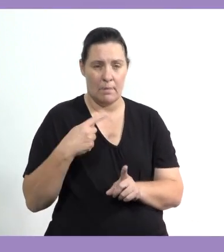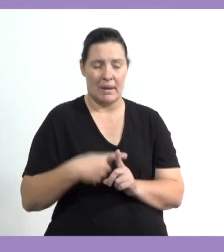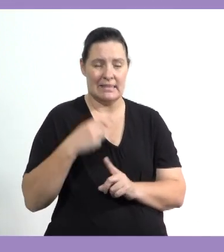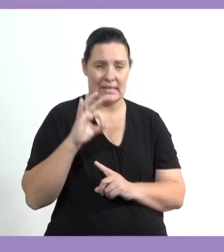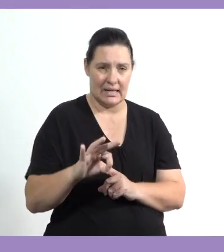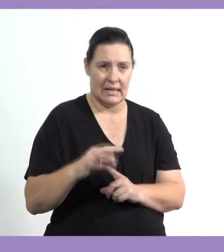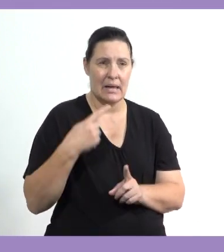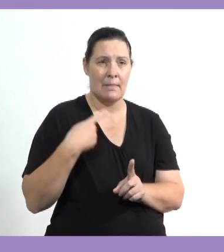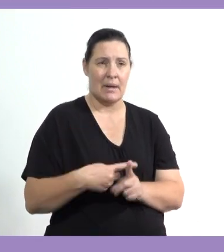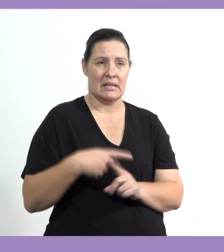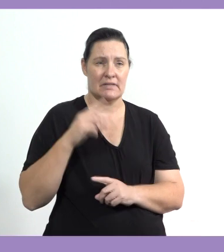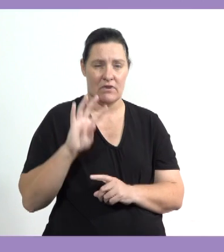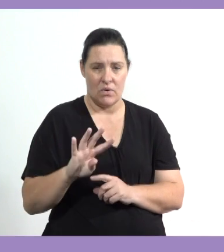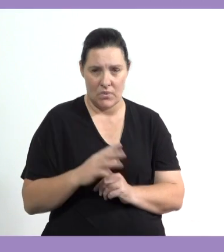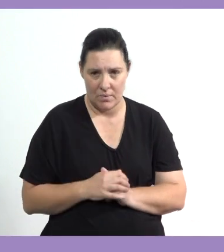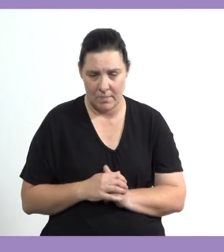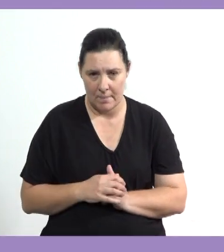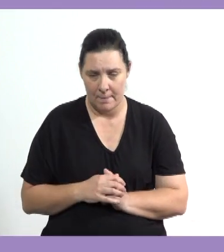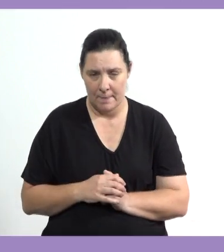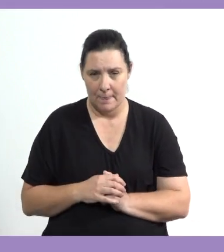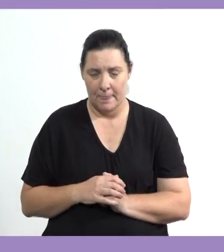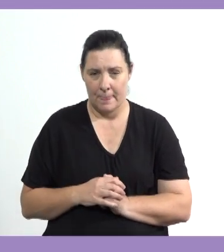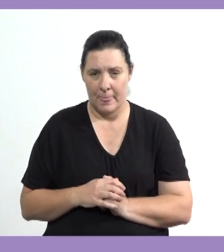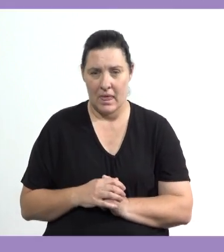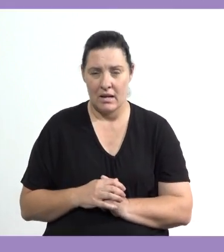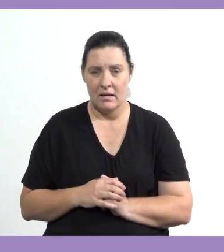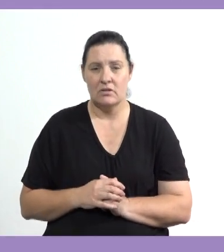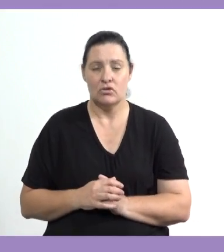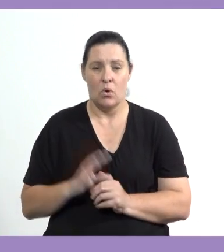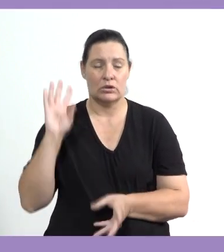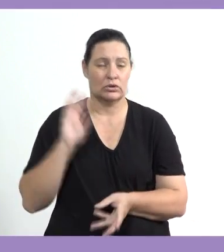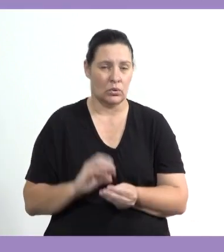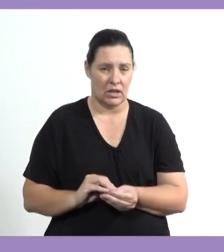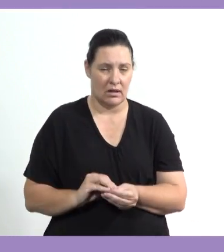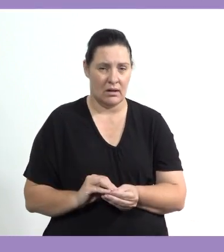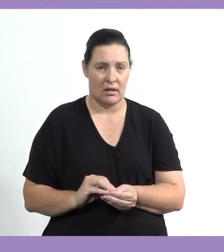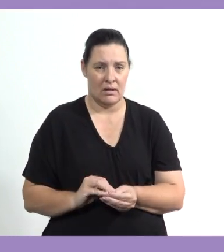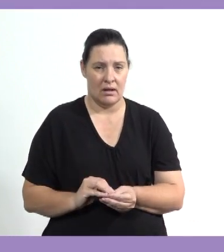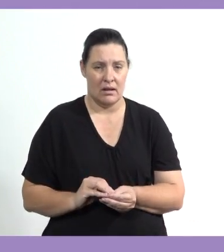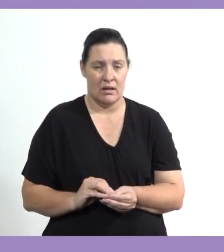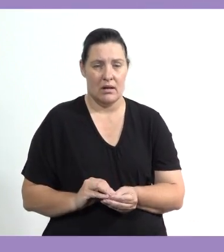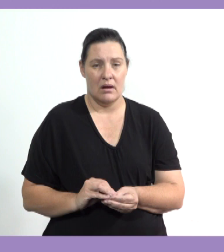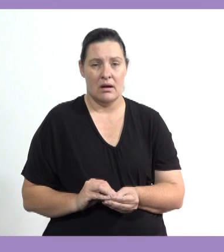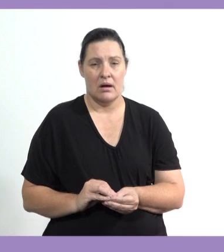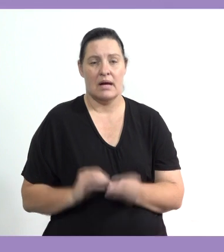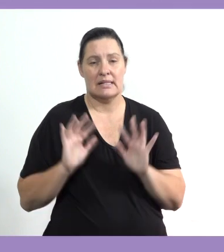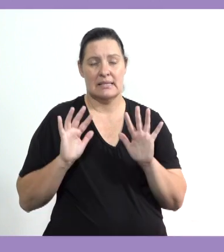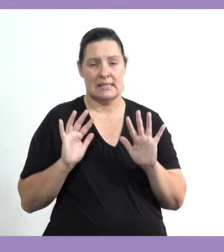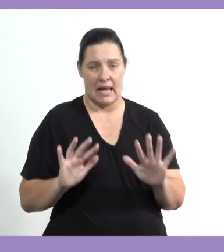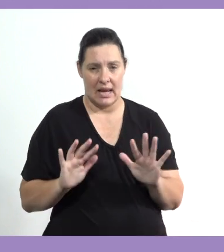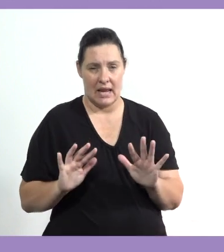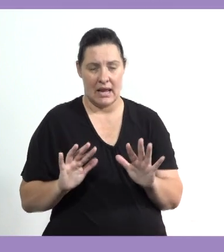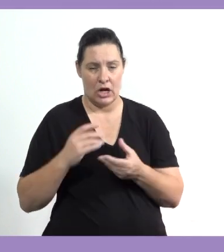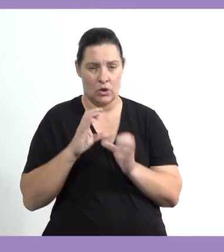2 plus 3 plus 4. And in total, that is going to give us